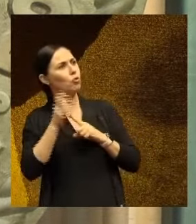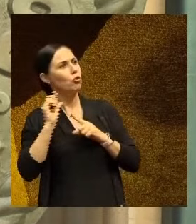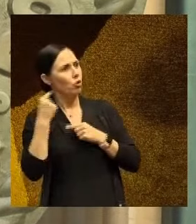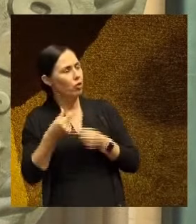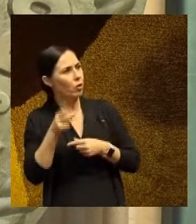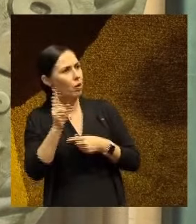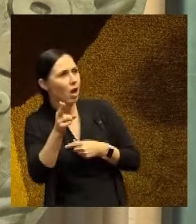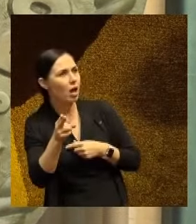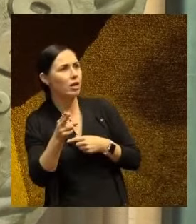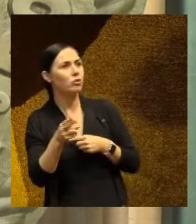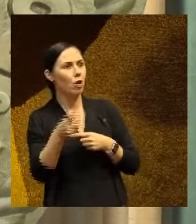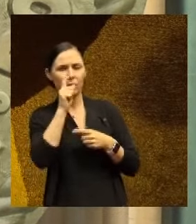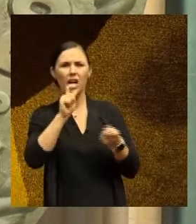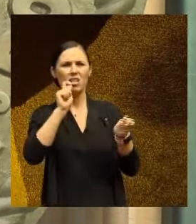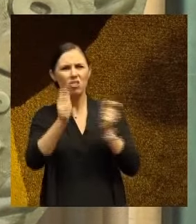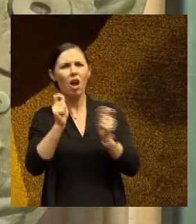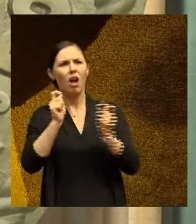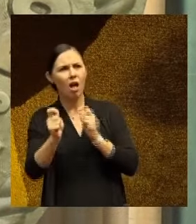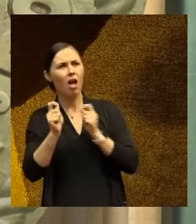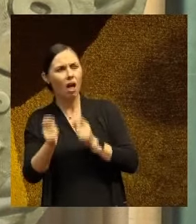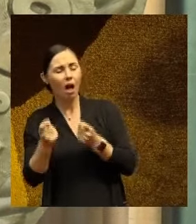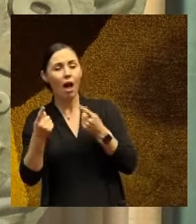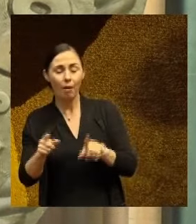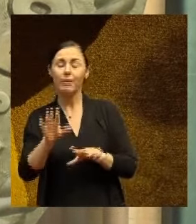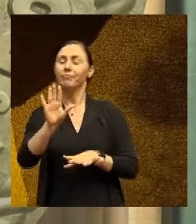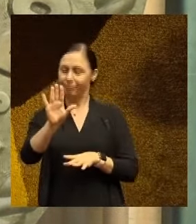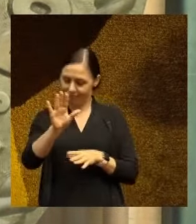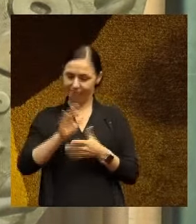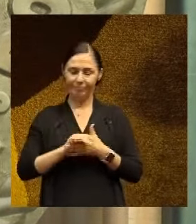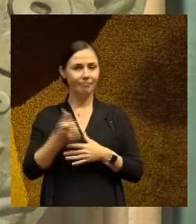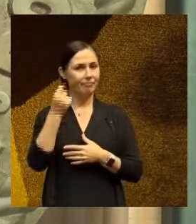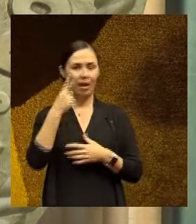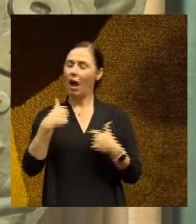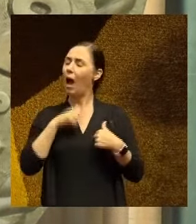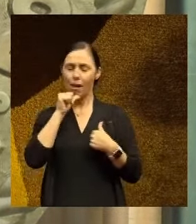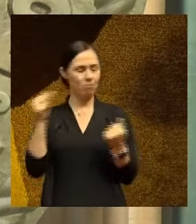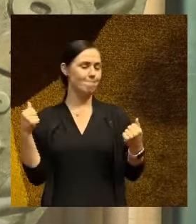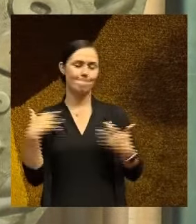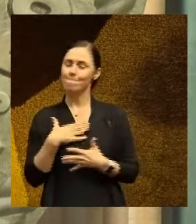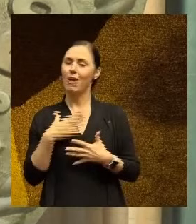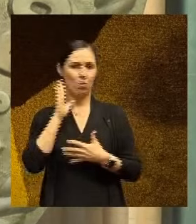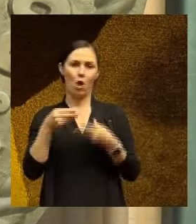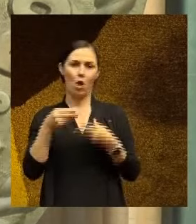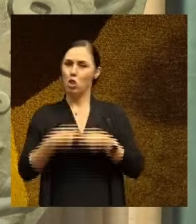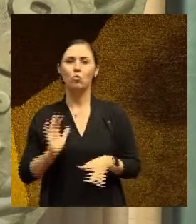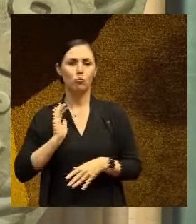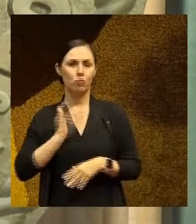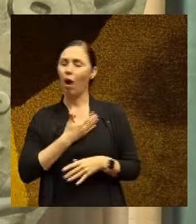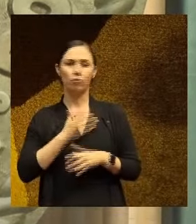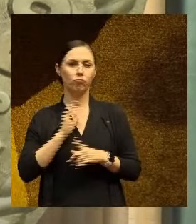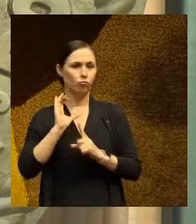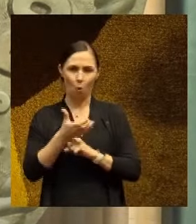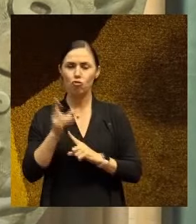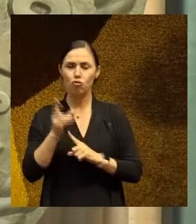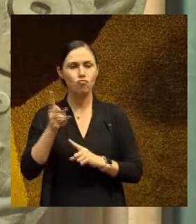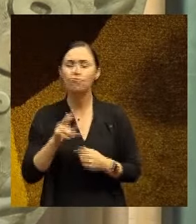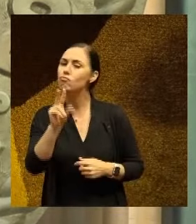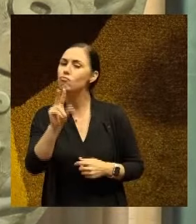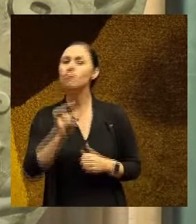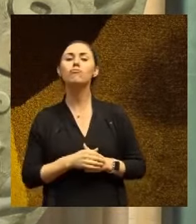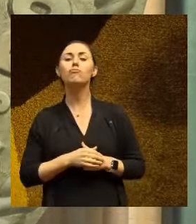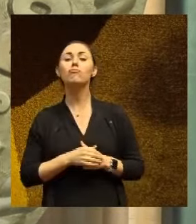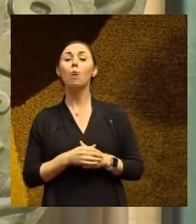endured. I am not one of them. From my vantage point, I see a Hawaii that